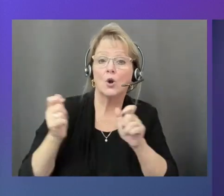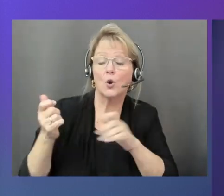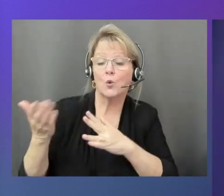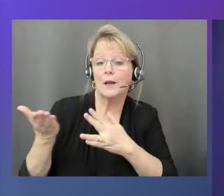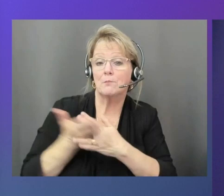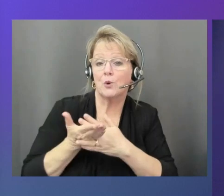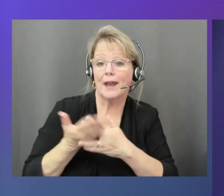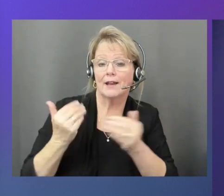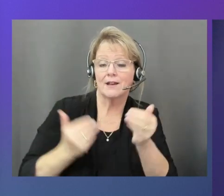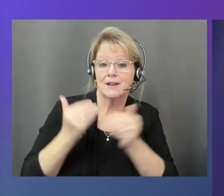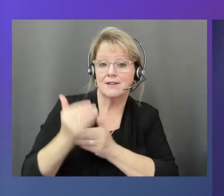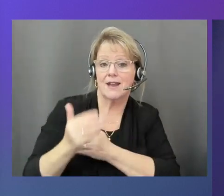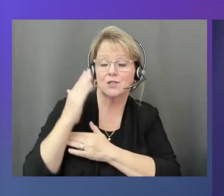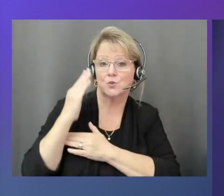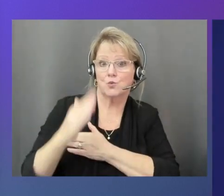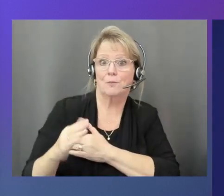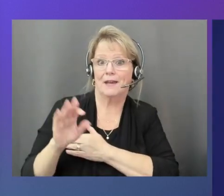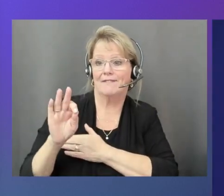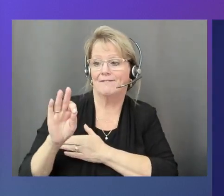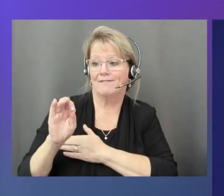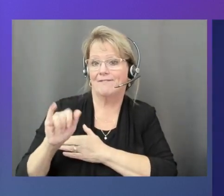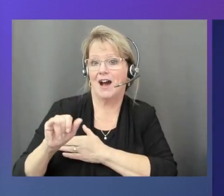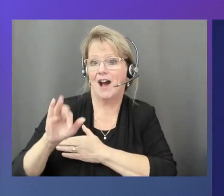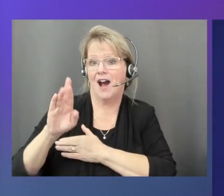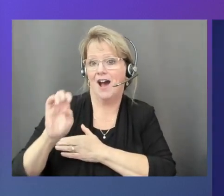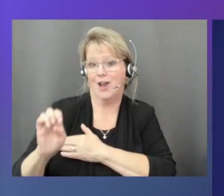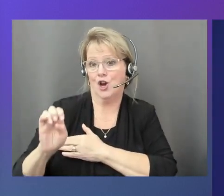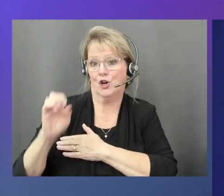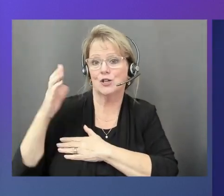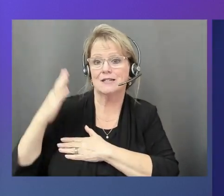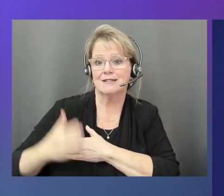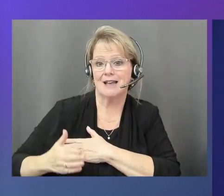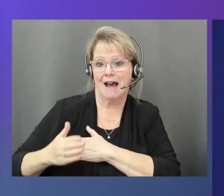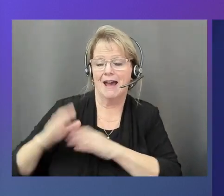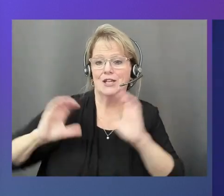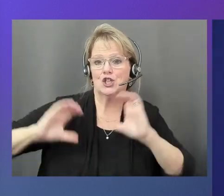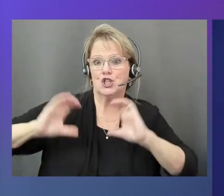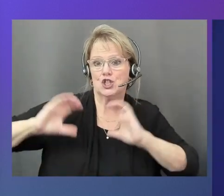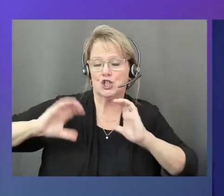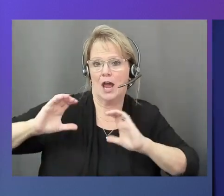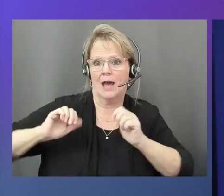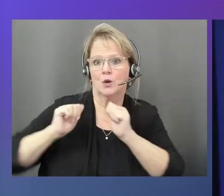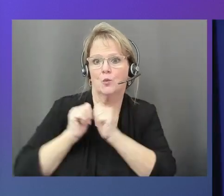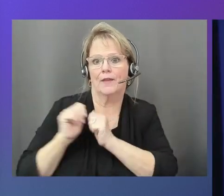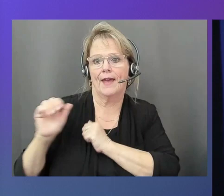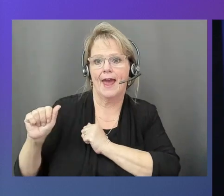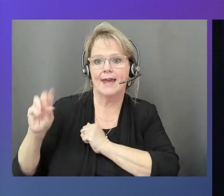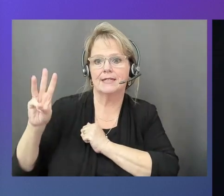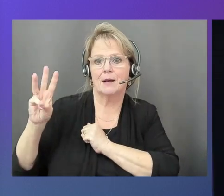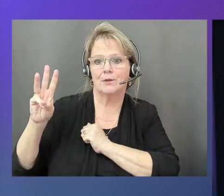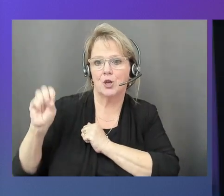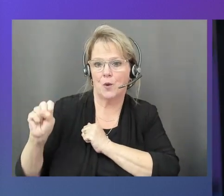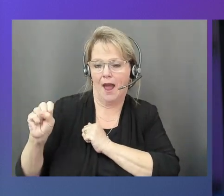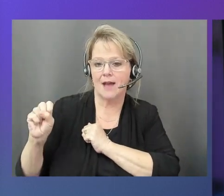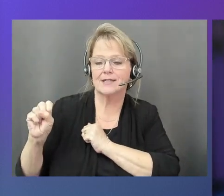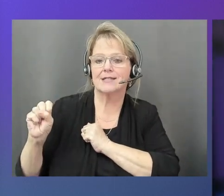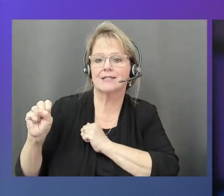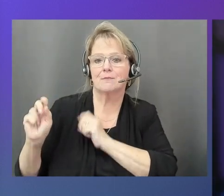is going to be our fireside chat with some AWS folks, myself,